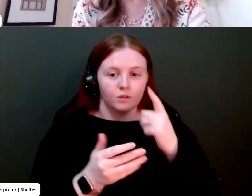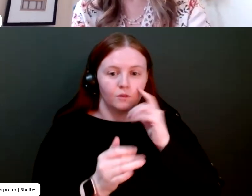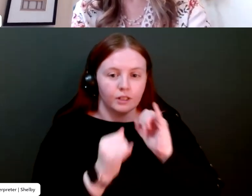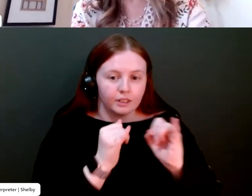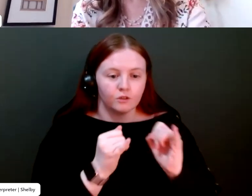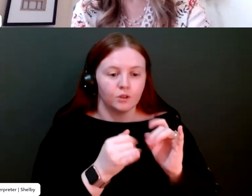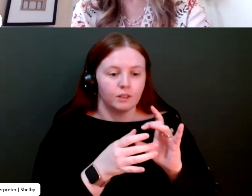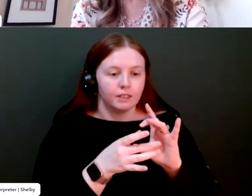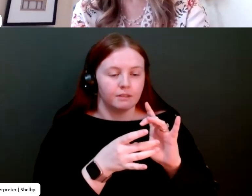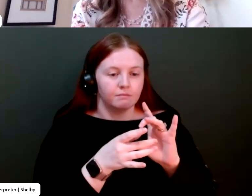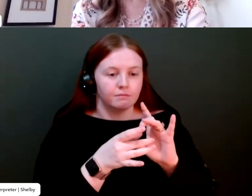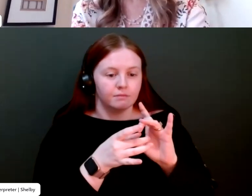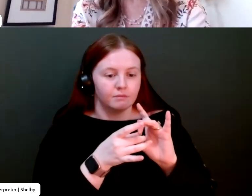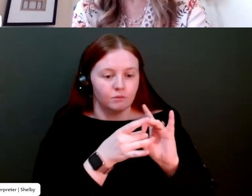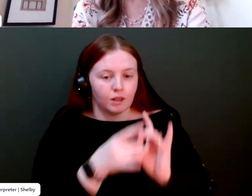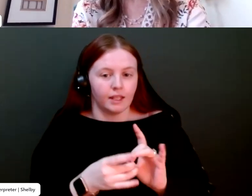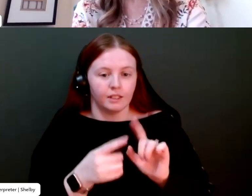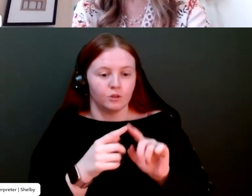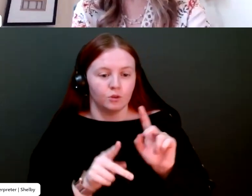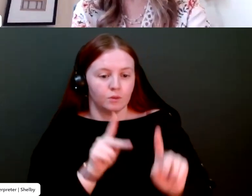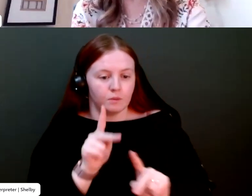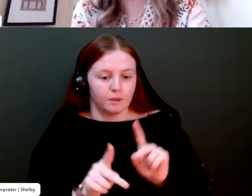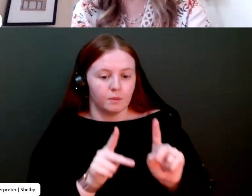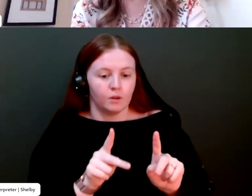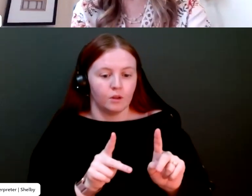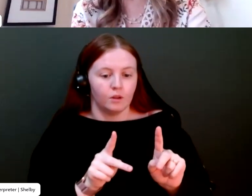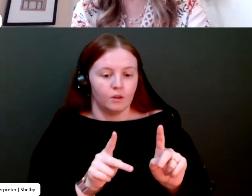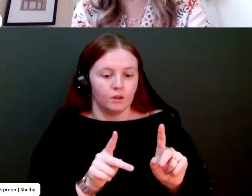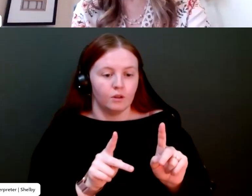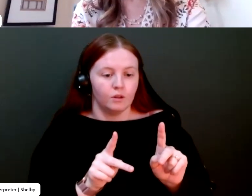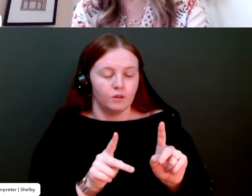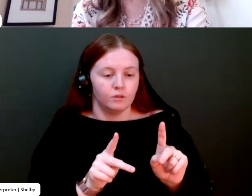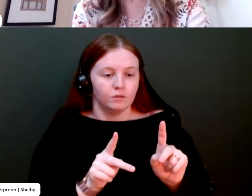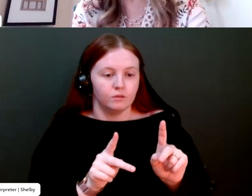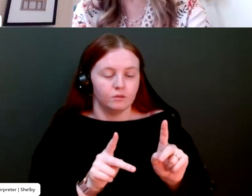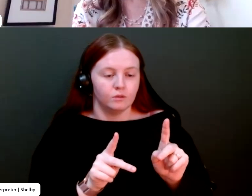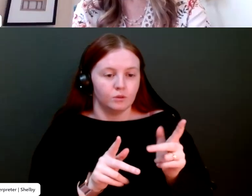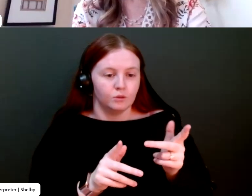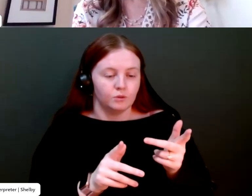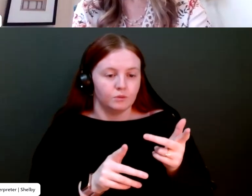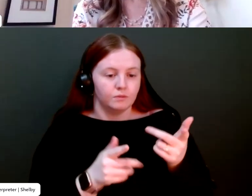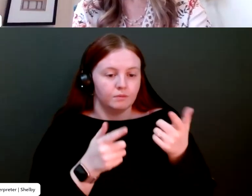relating to people who end up in the law enforcement situation?